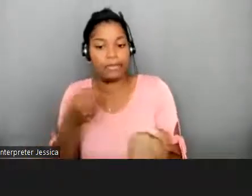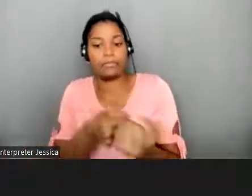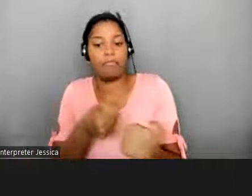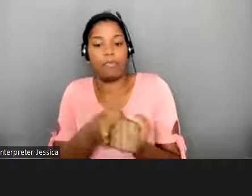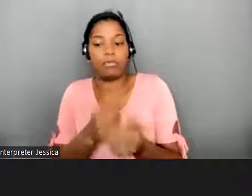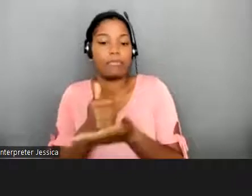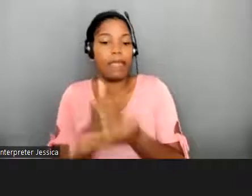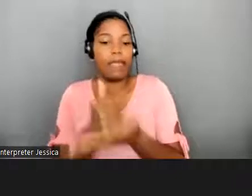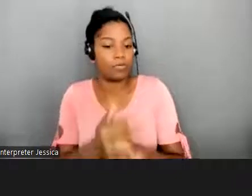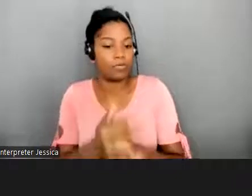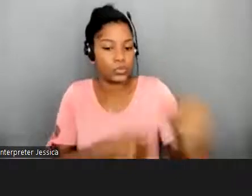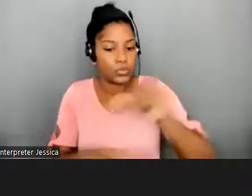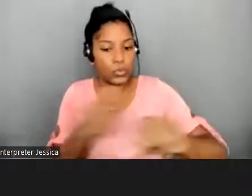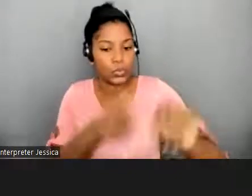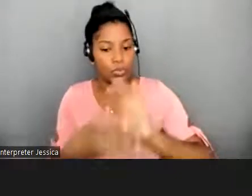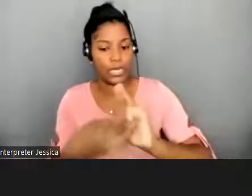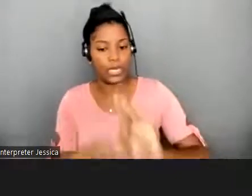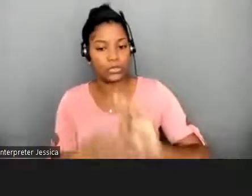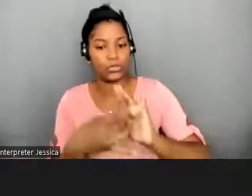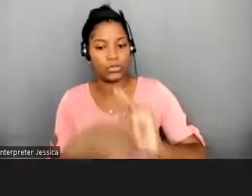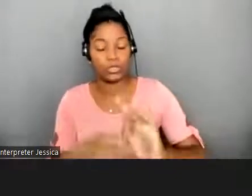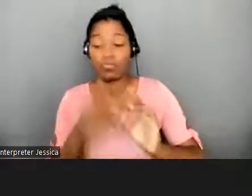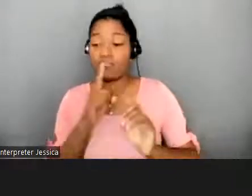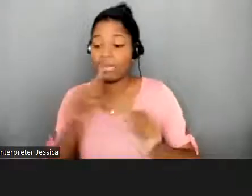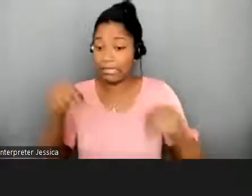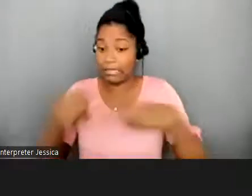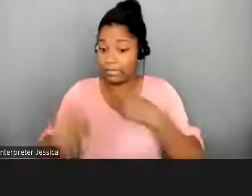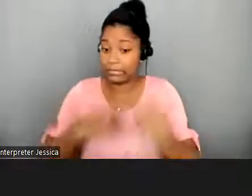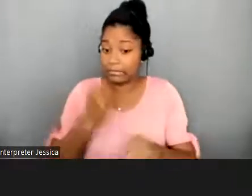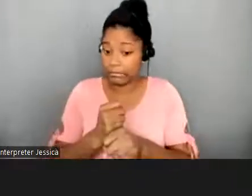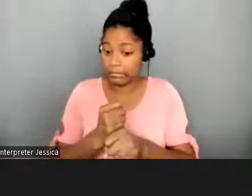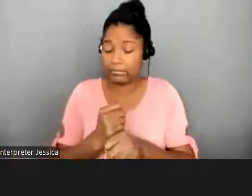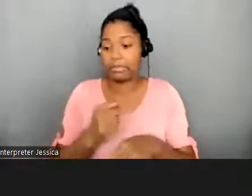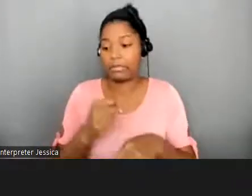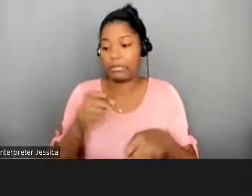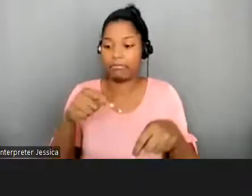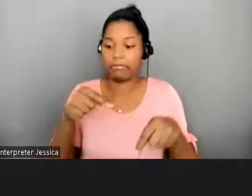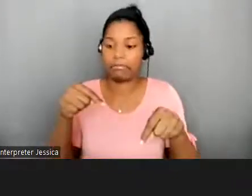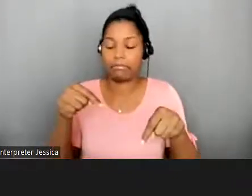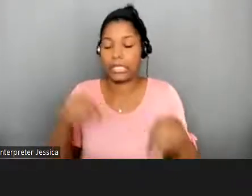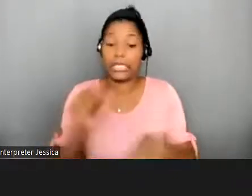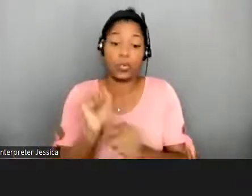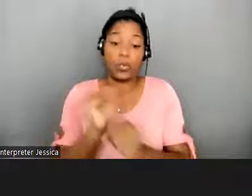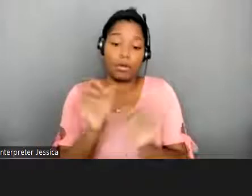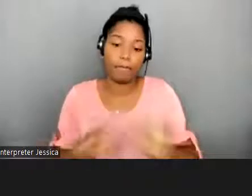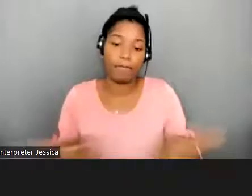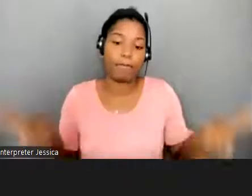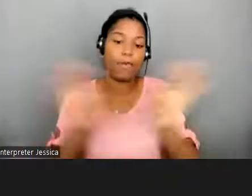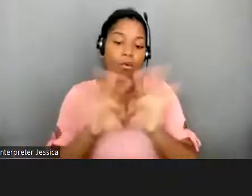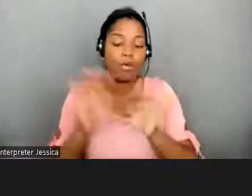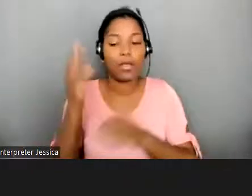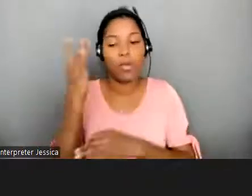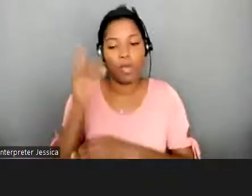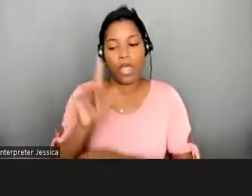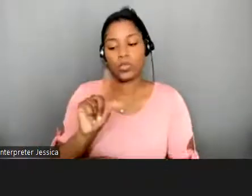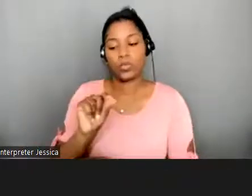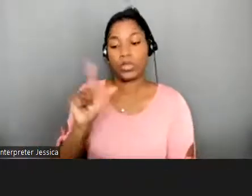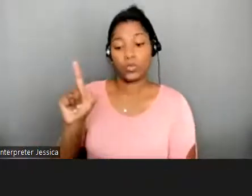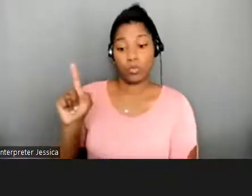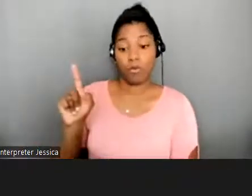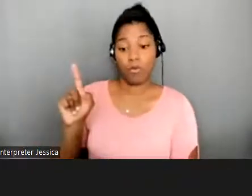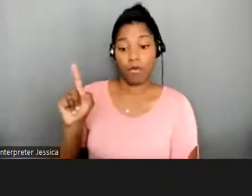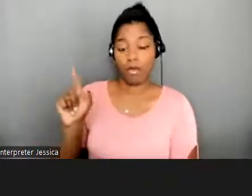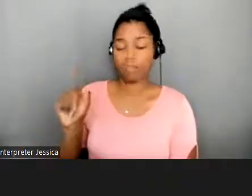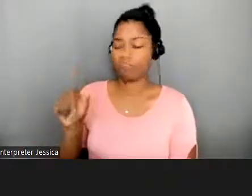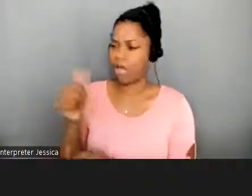important because in July 2021, the World Health Organization, along with the International Telecommunications Union